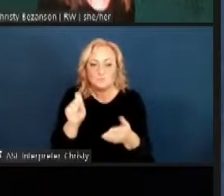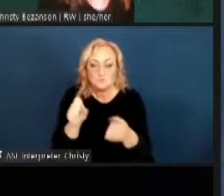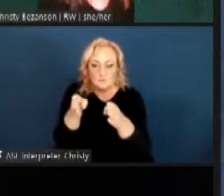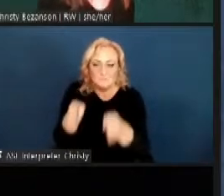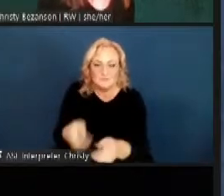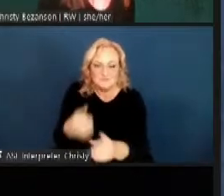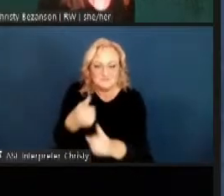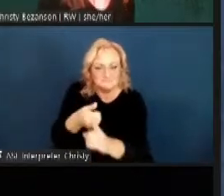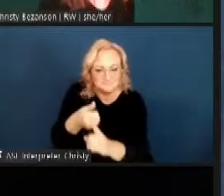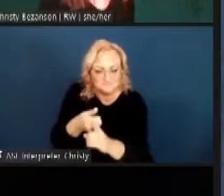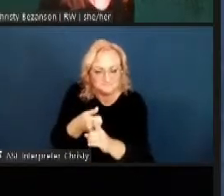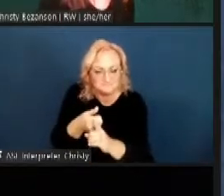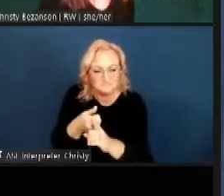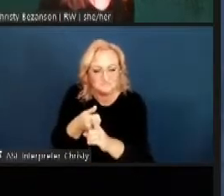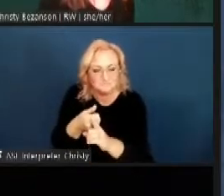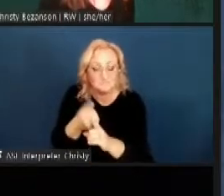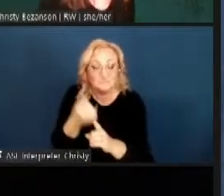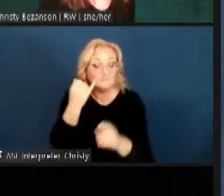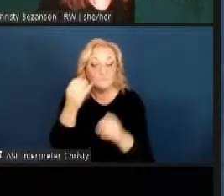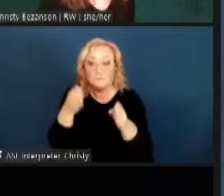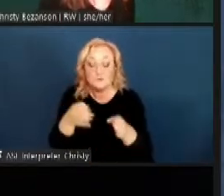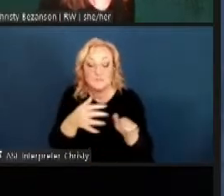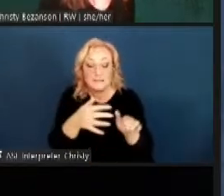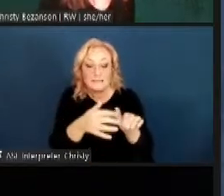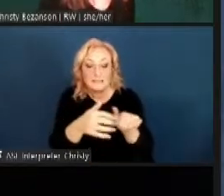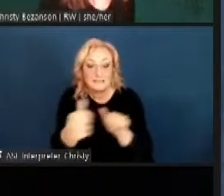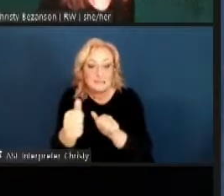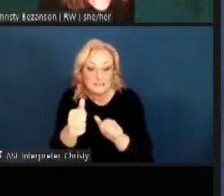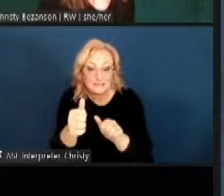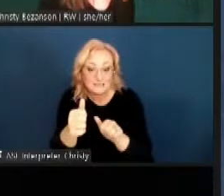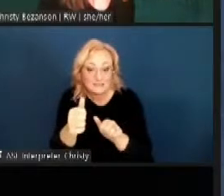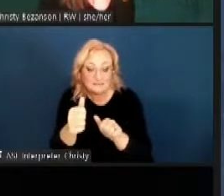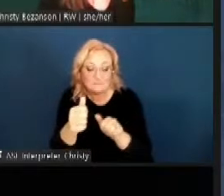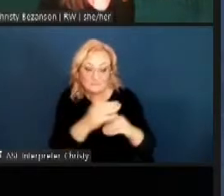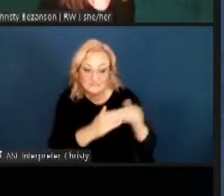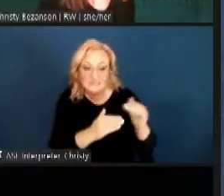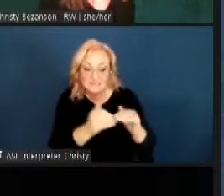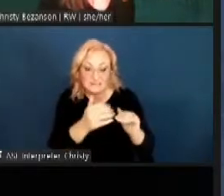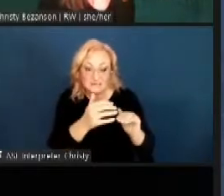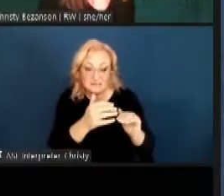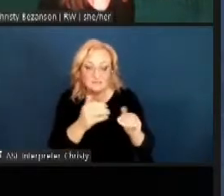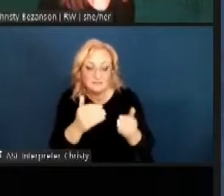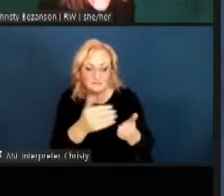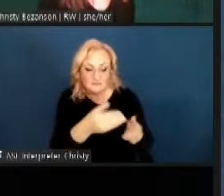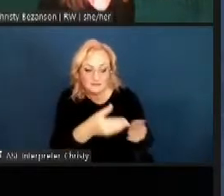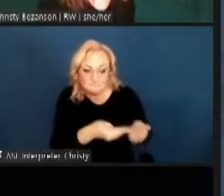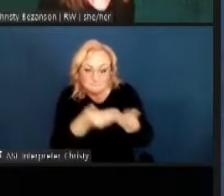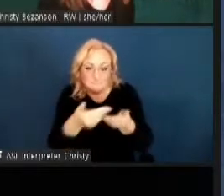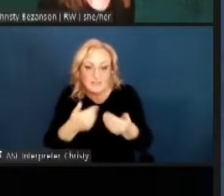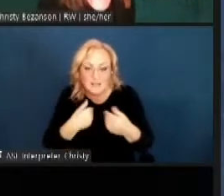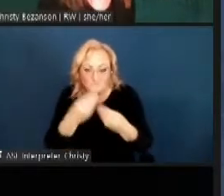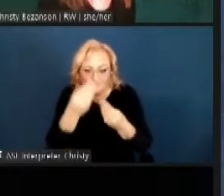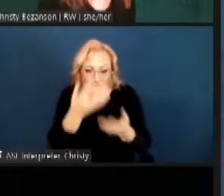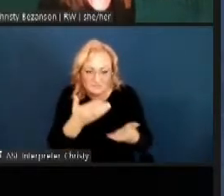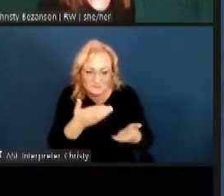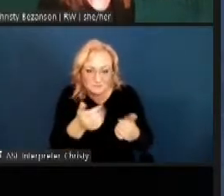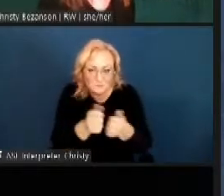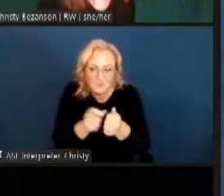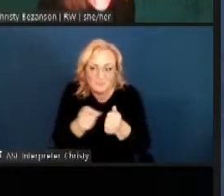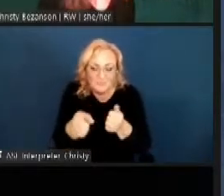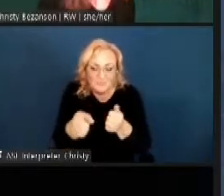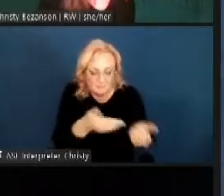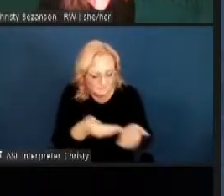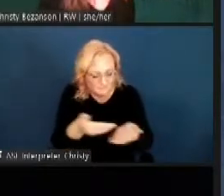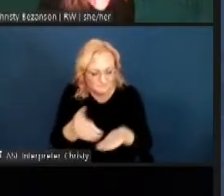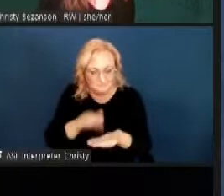individual, so that if that person leaves the facility, that they can take information with them. And so we